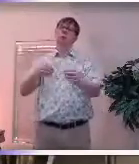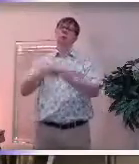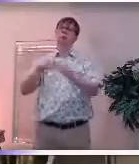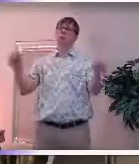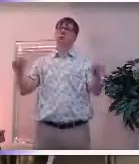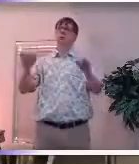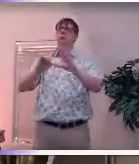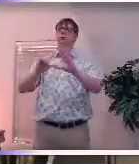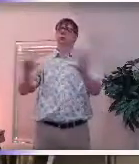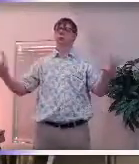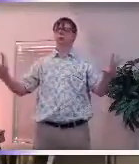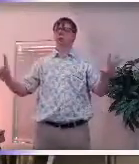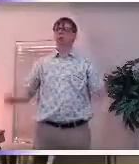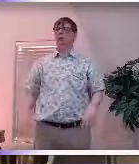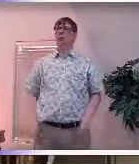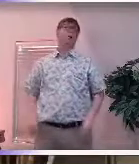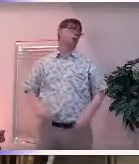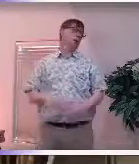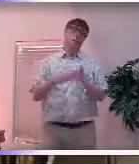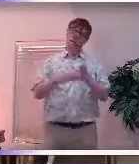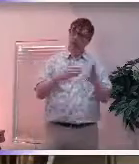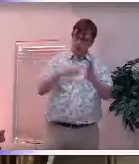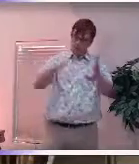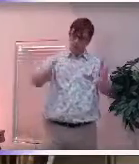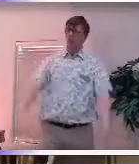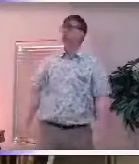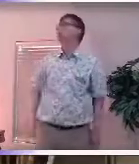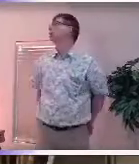size. They could only get to about 100